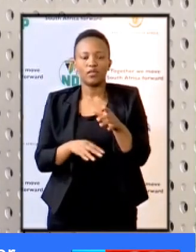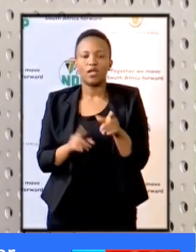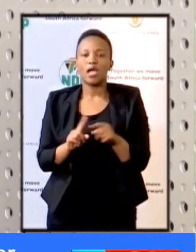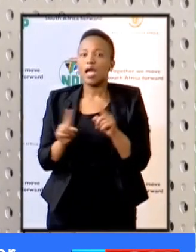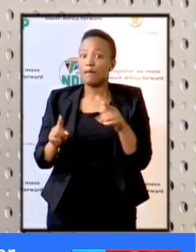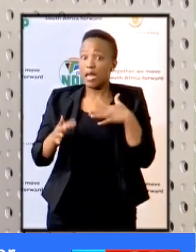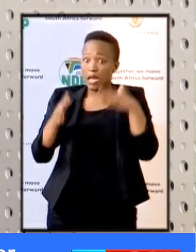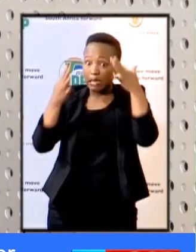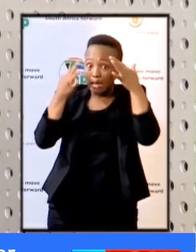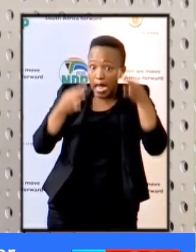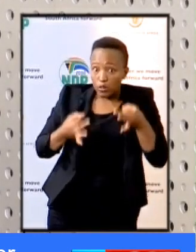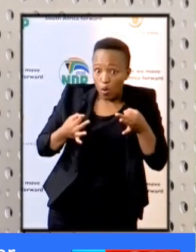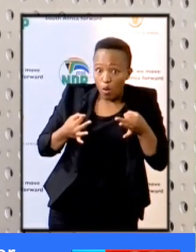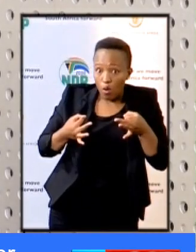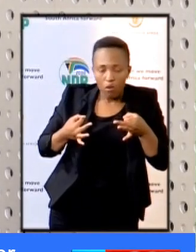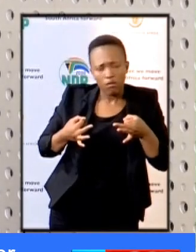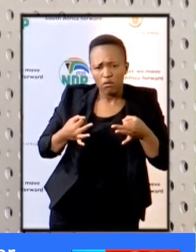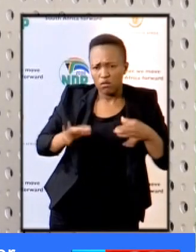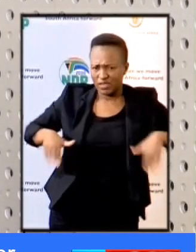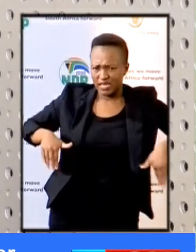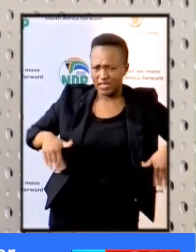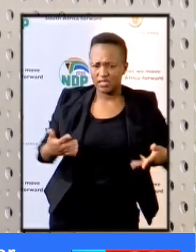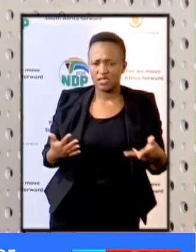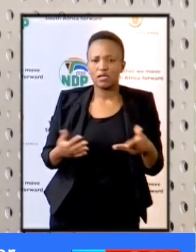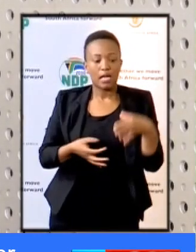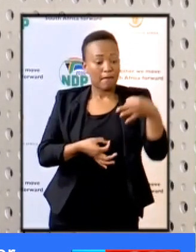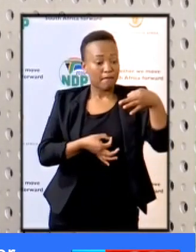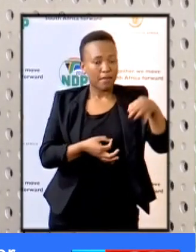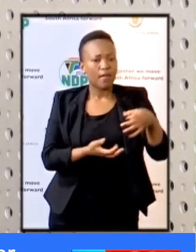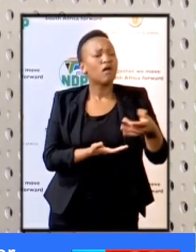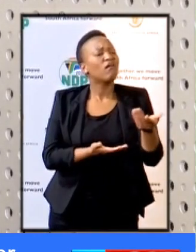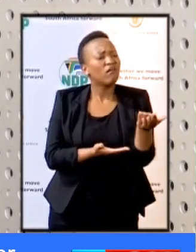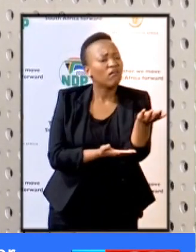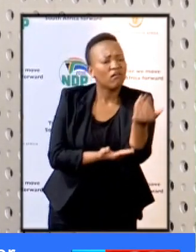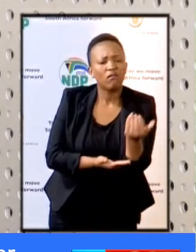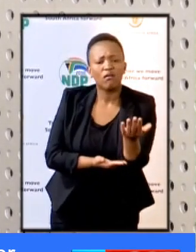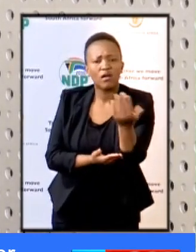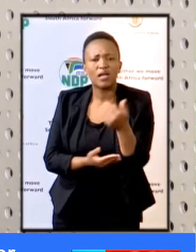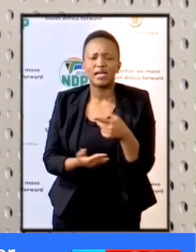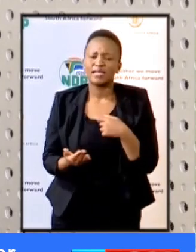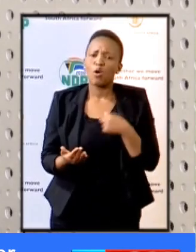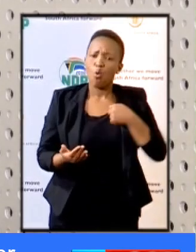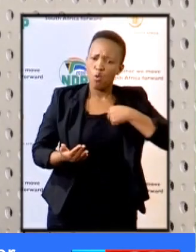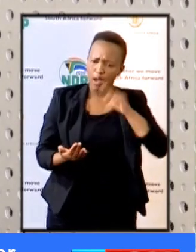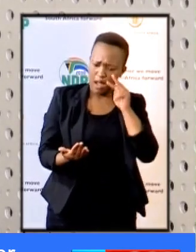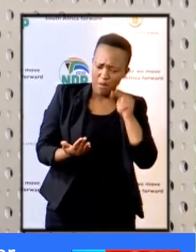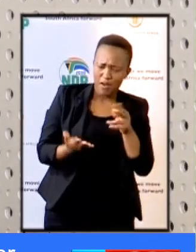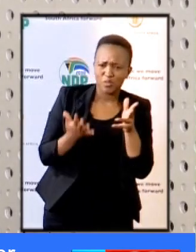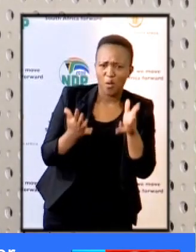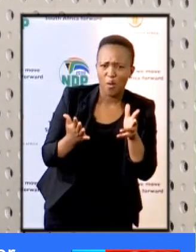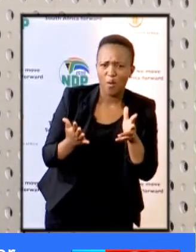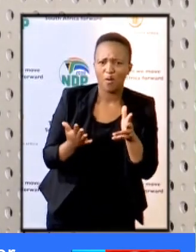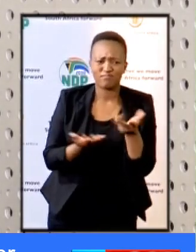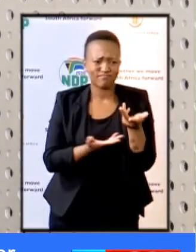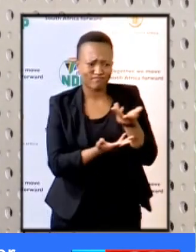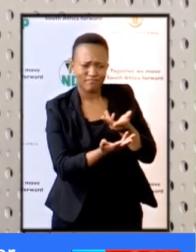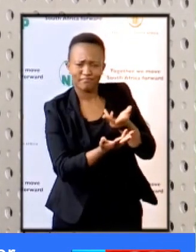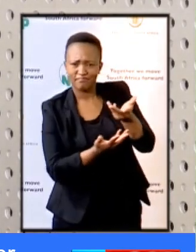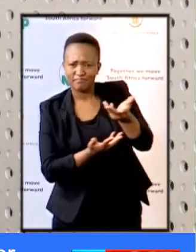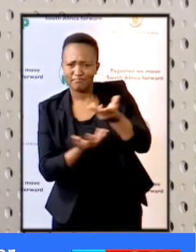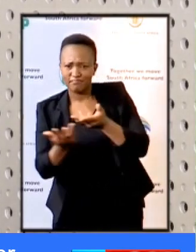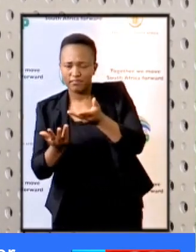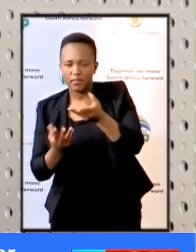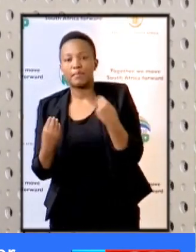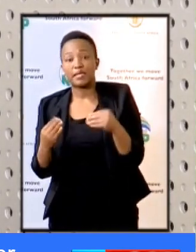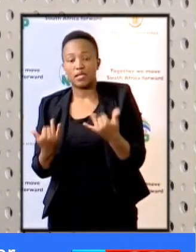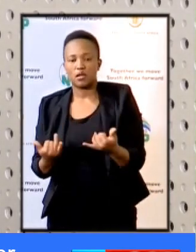qeto. Bana di pampiri ne tsamba bua le batho ka bona hore ke etaba re bona tje. We were proposing that